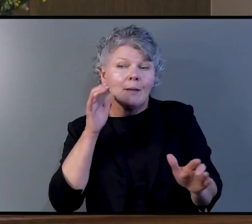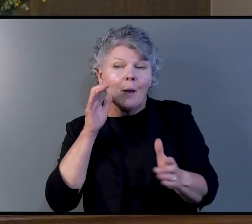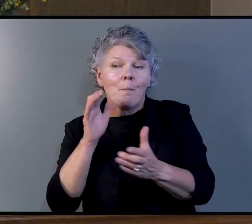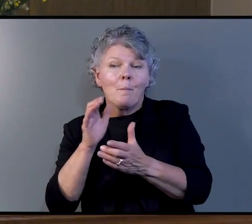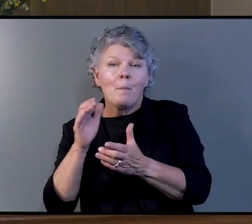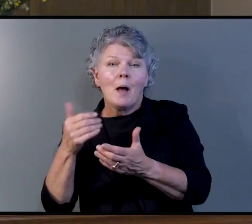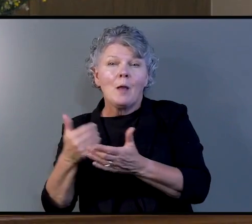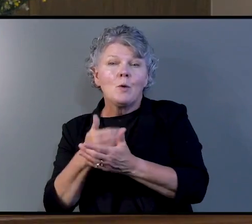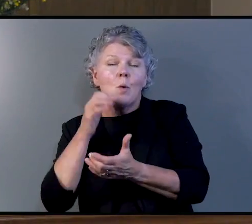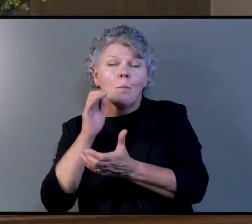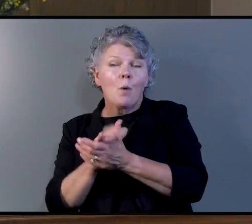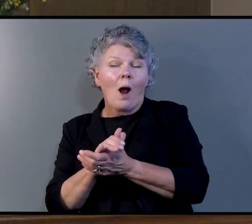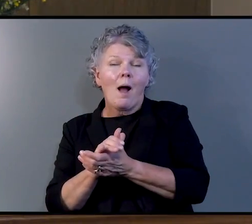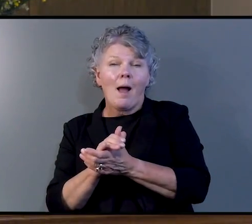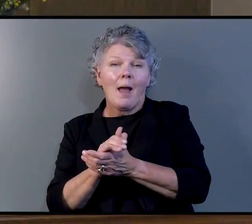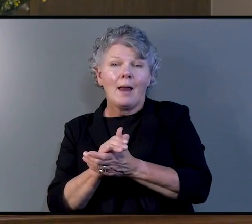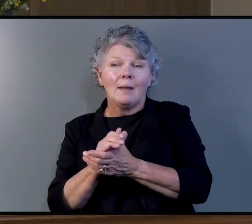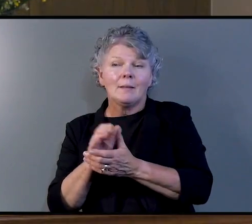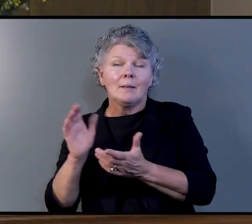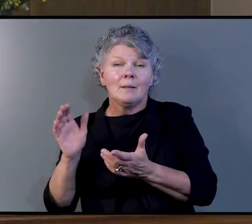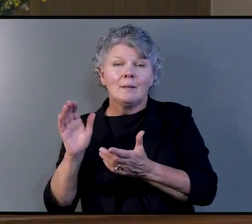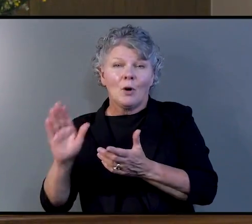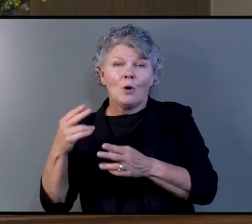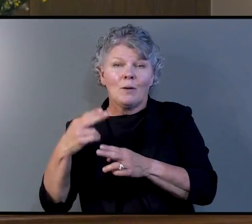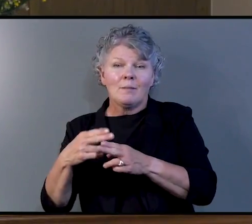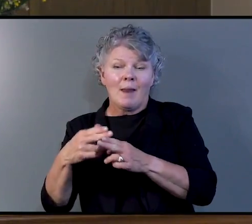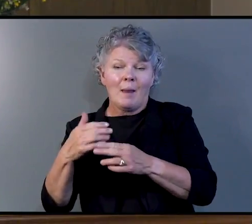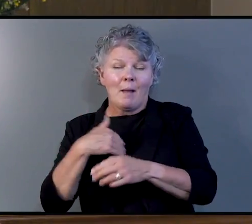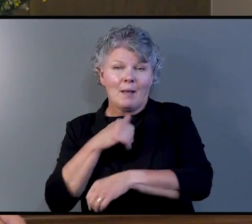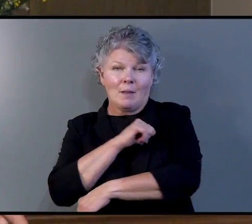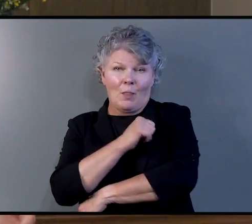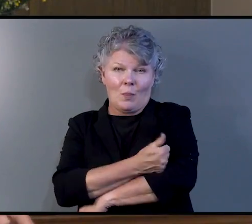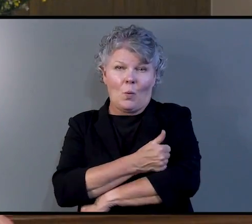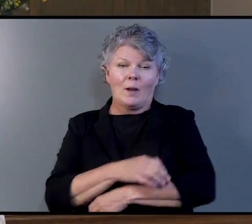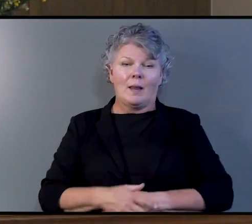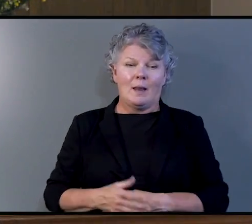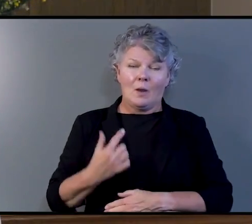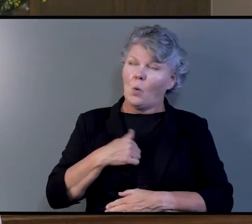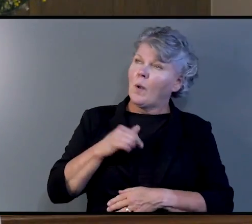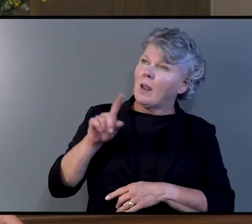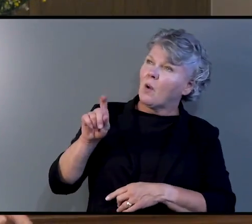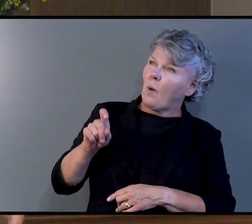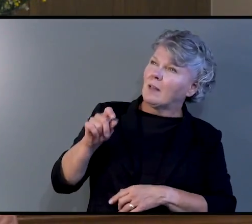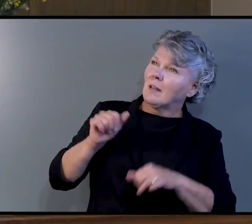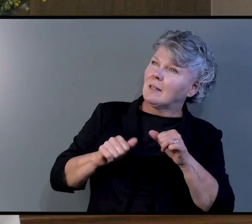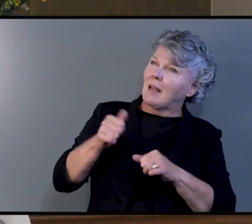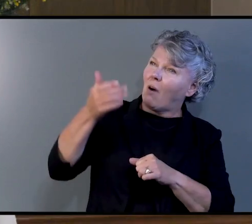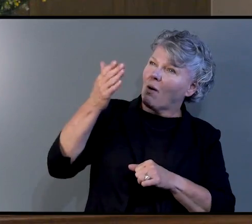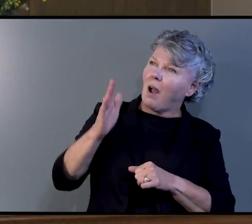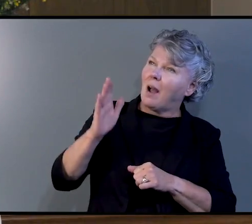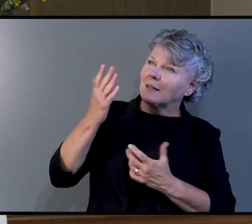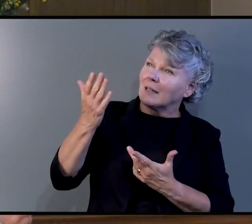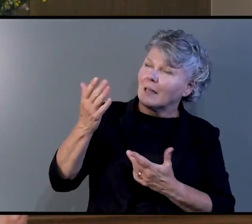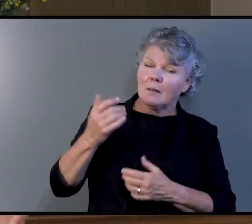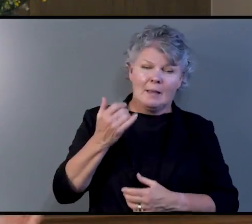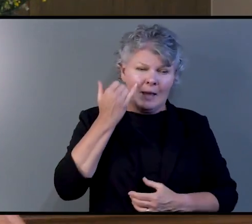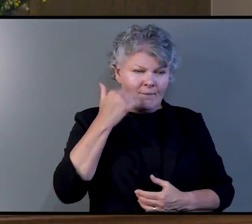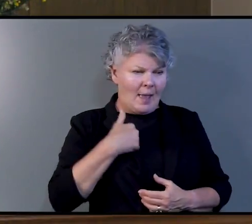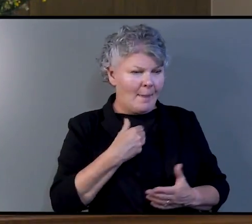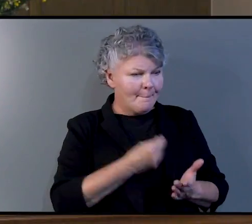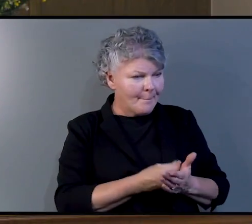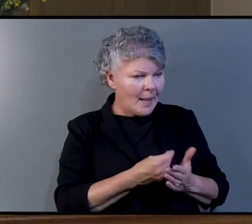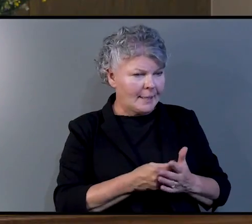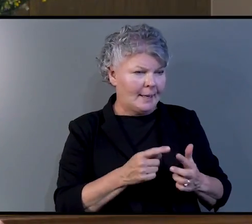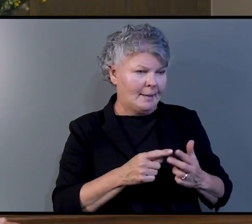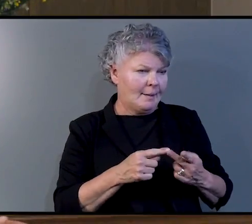at her wedding. We start to trust in these worldly authorities and question God's. We think, if only I had more money or